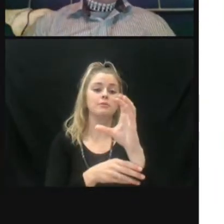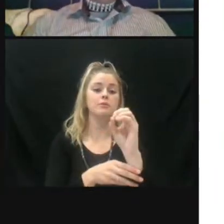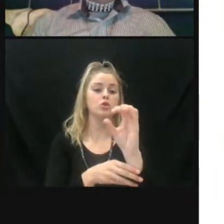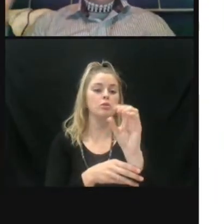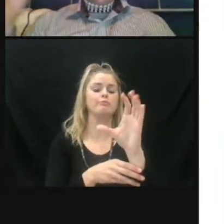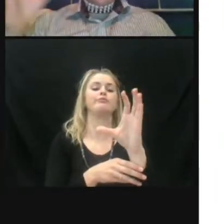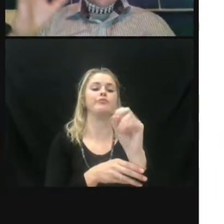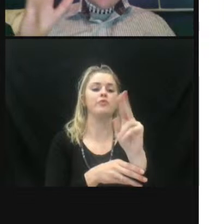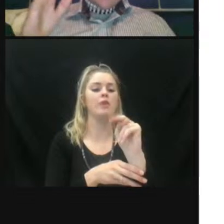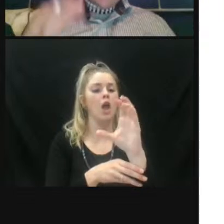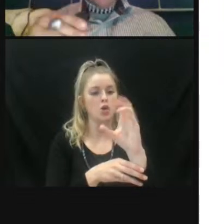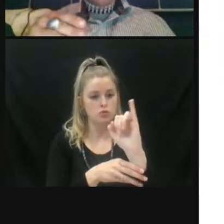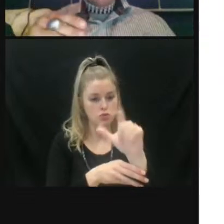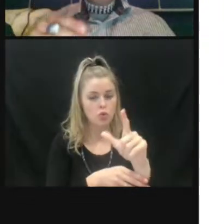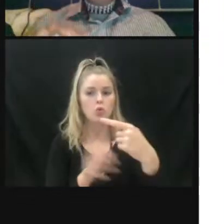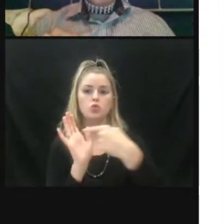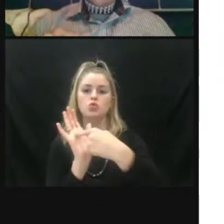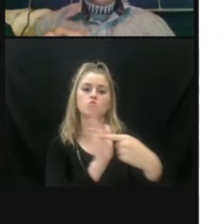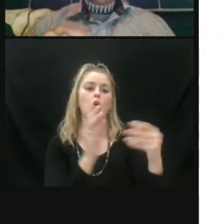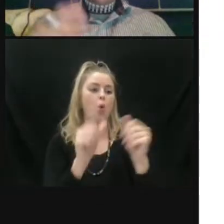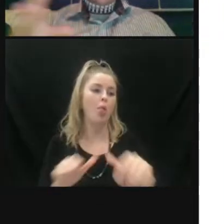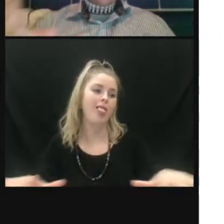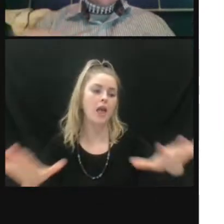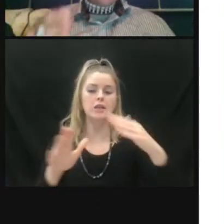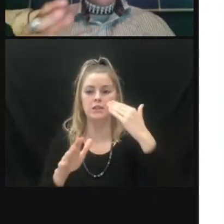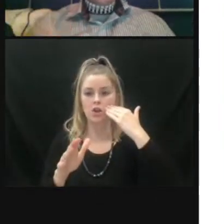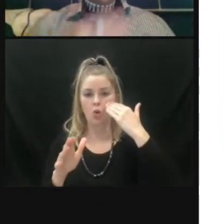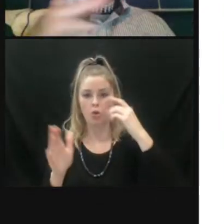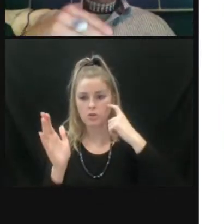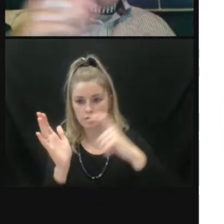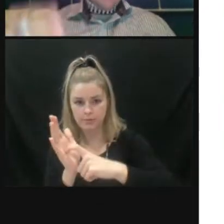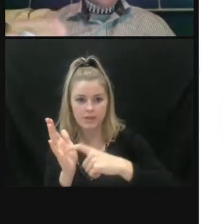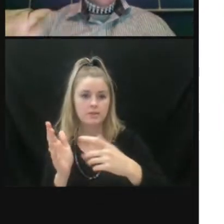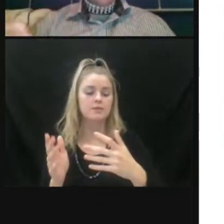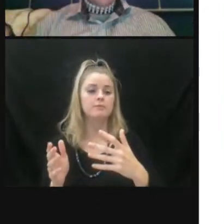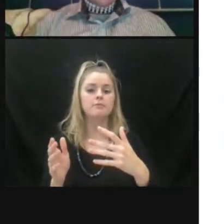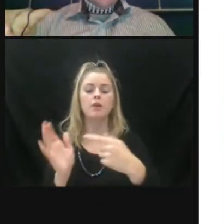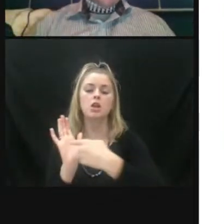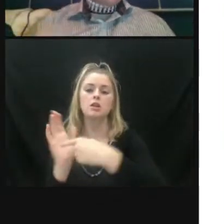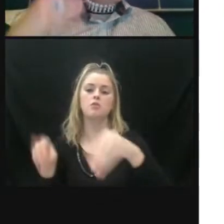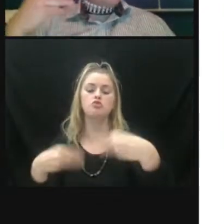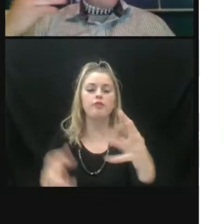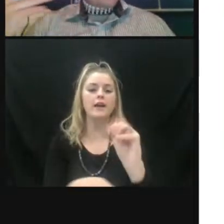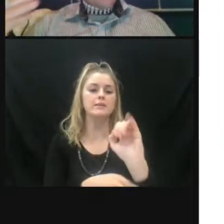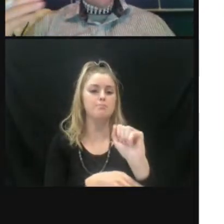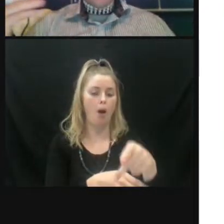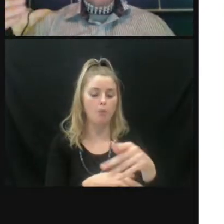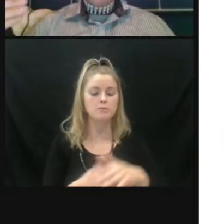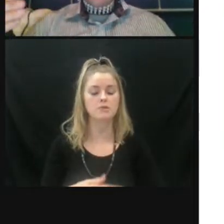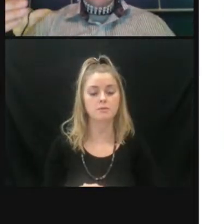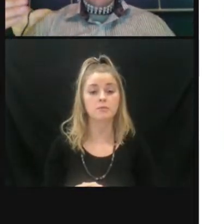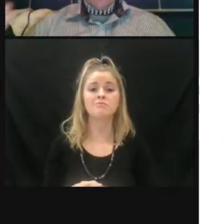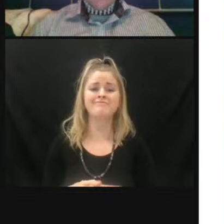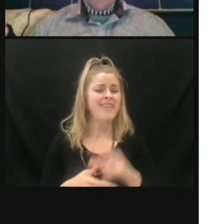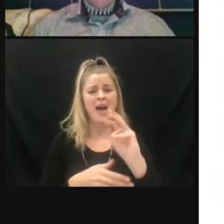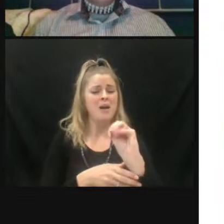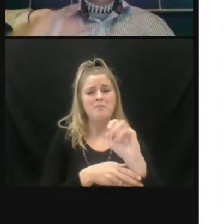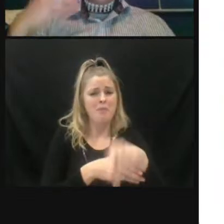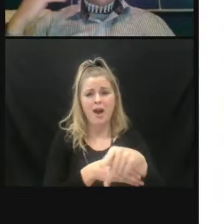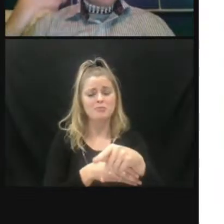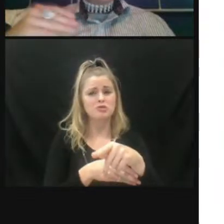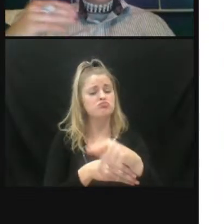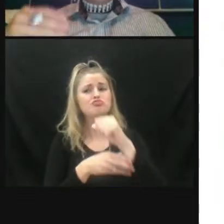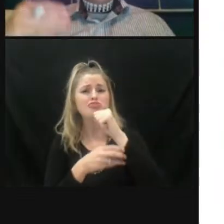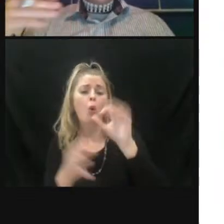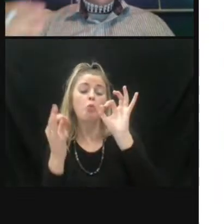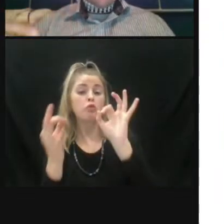land acknowledgements, tribal homelands, territories, and it gives maps for these. Now, these maps aren't perfect, some of them, but